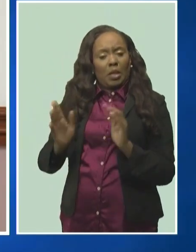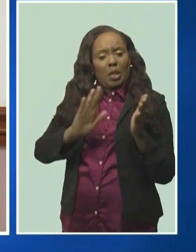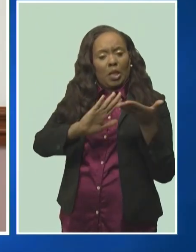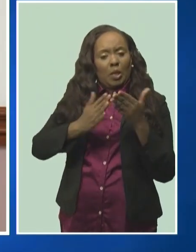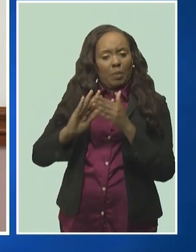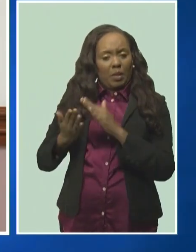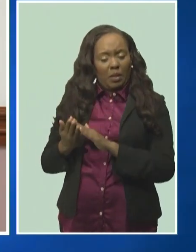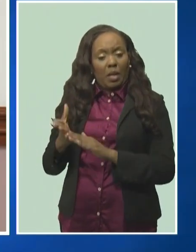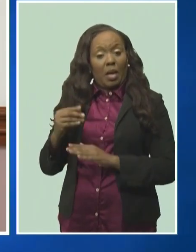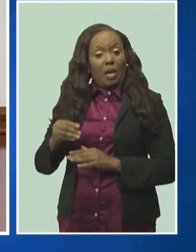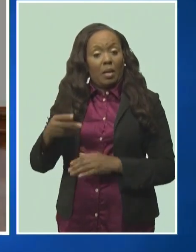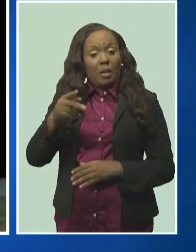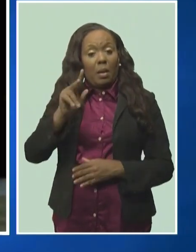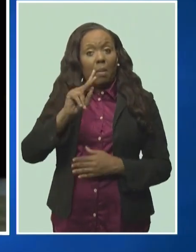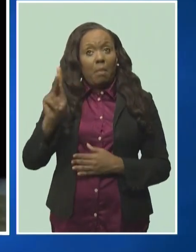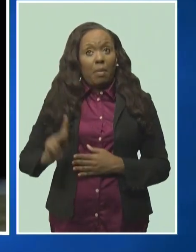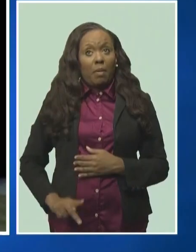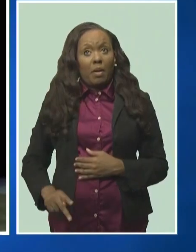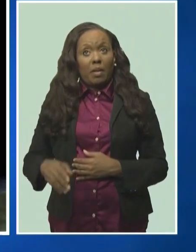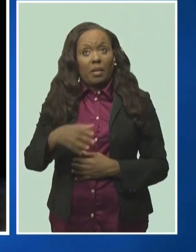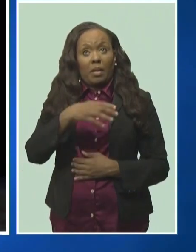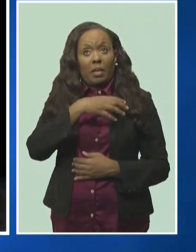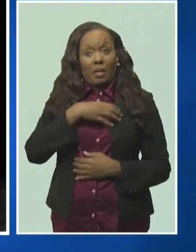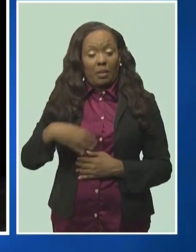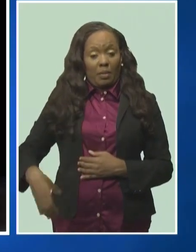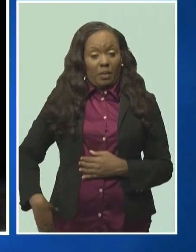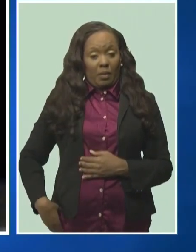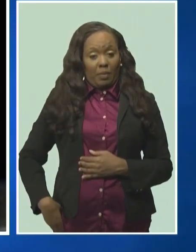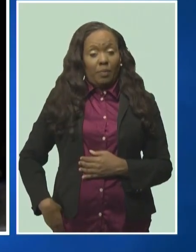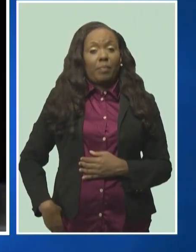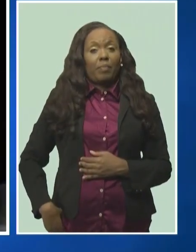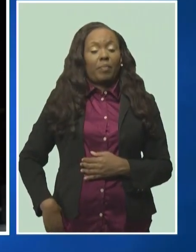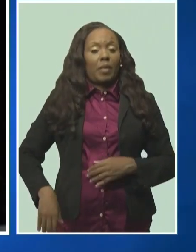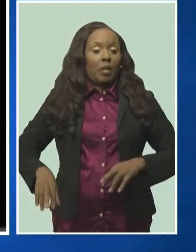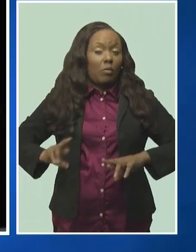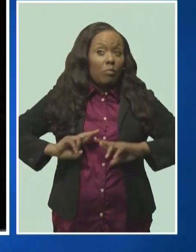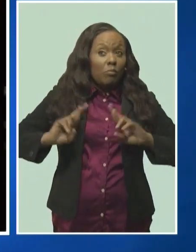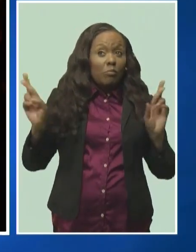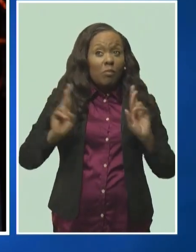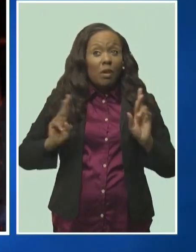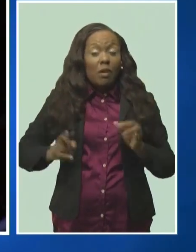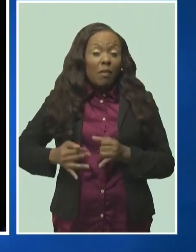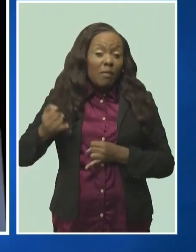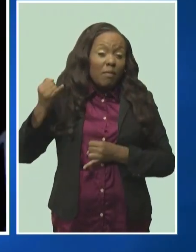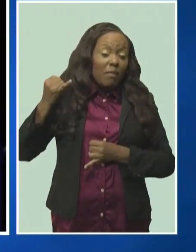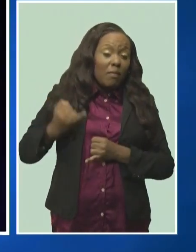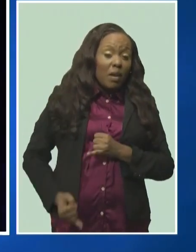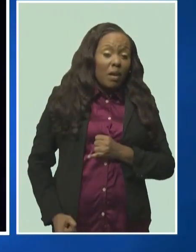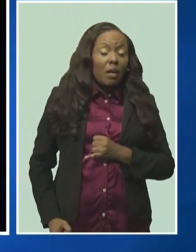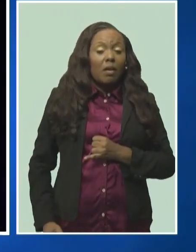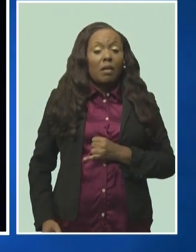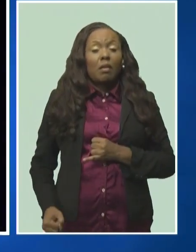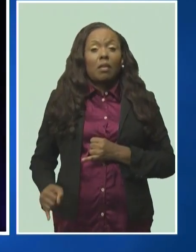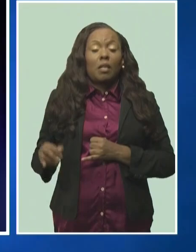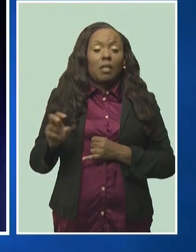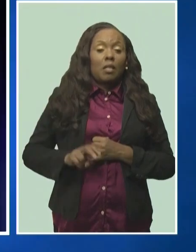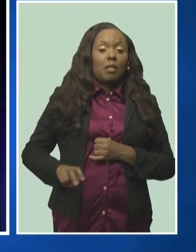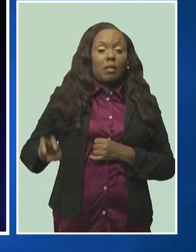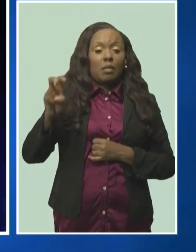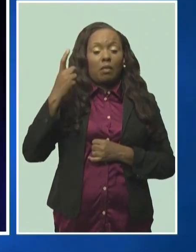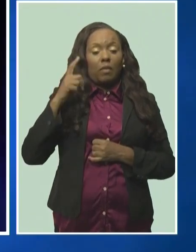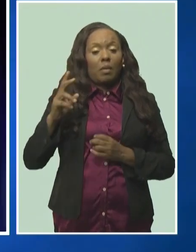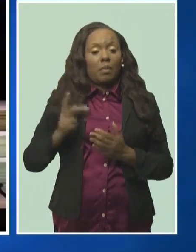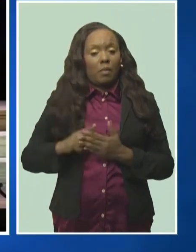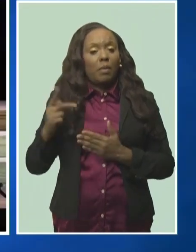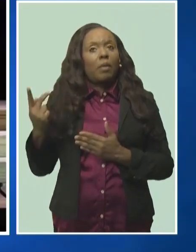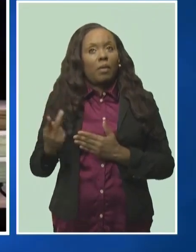parish ambassadors, who are now getting ready for the final part of their journey thus far in the program, and that's the